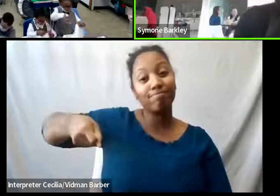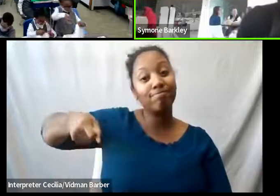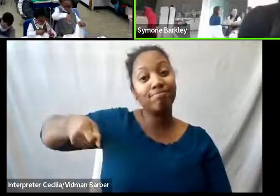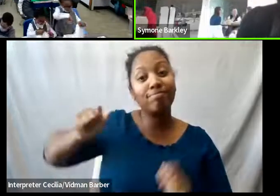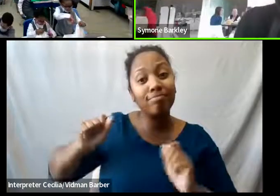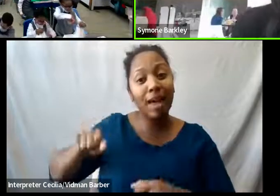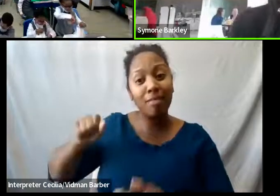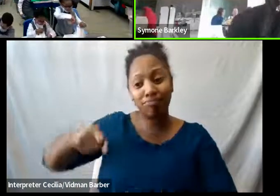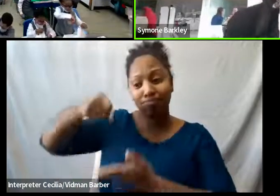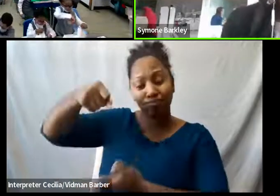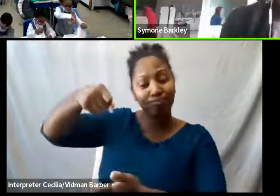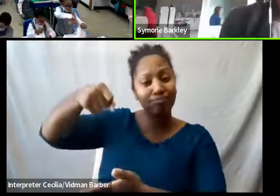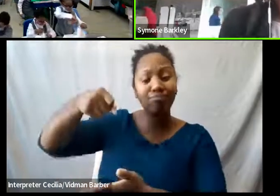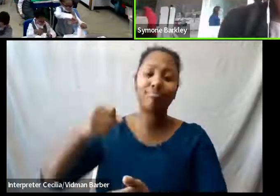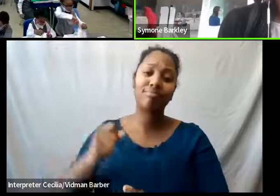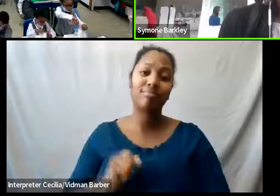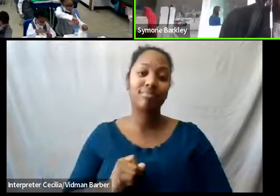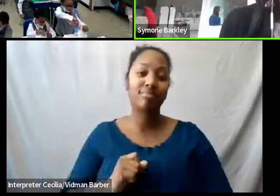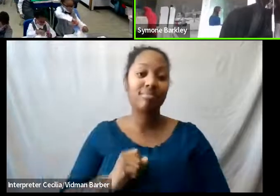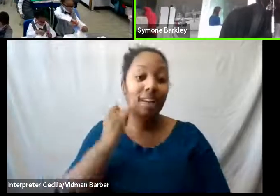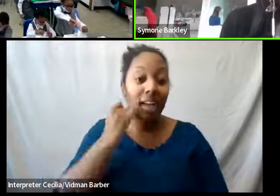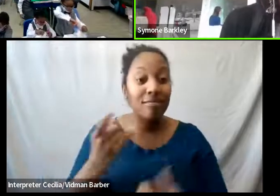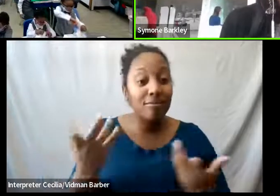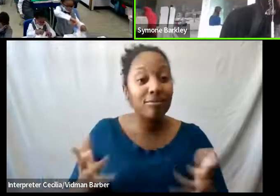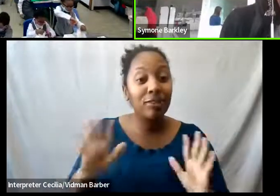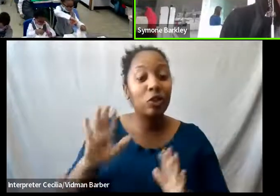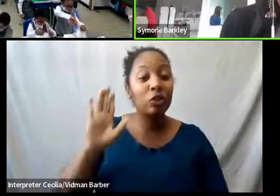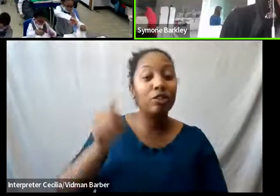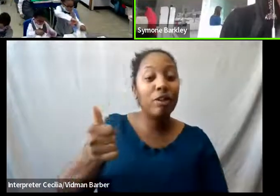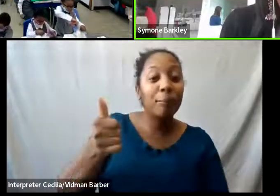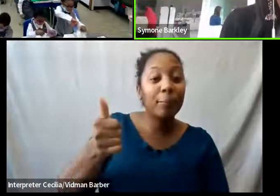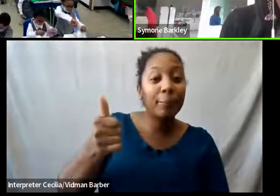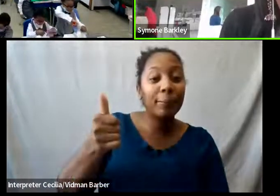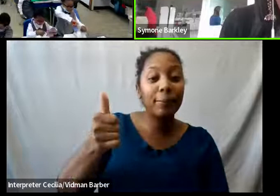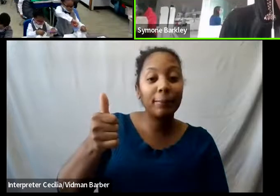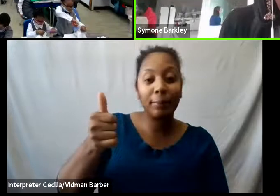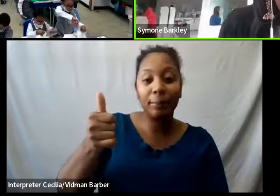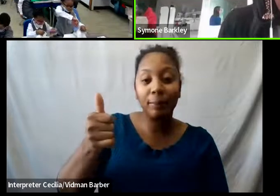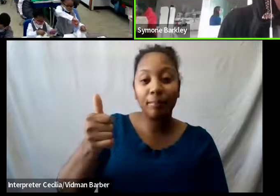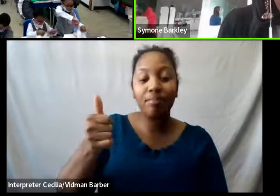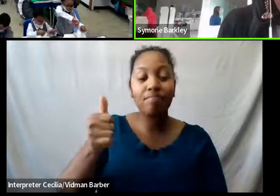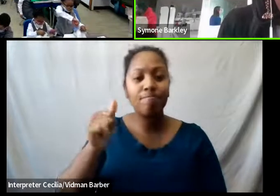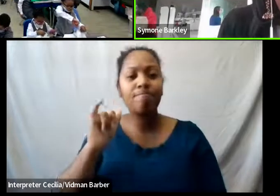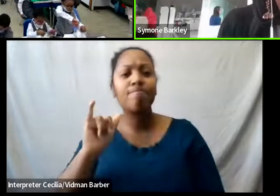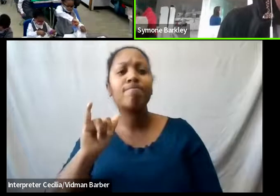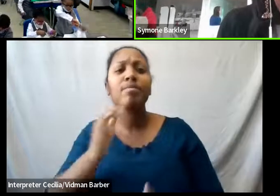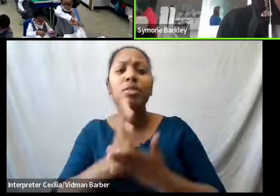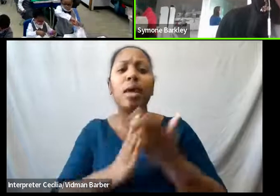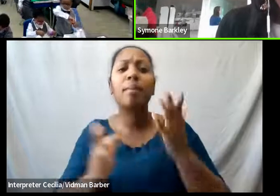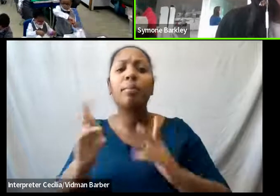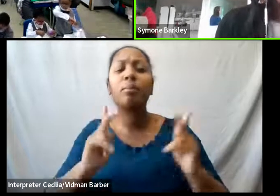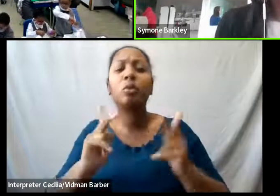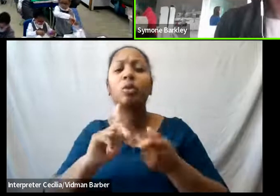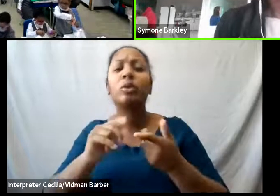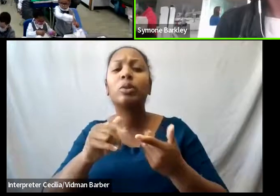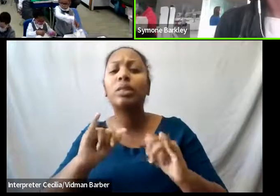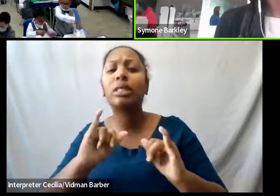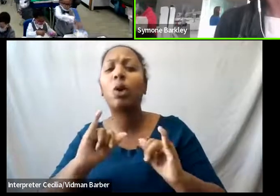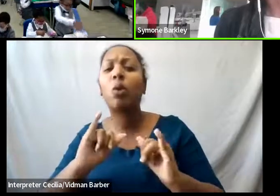So I see people are, give me a thumbs up if you are done. I still see my friends cutting a little bit.